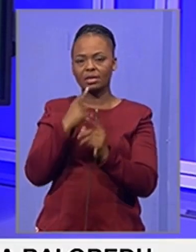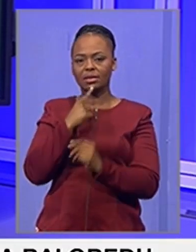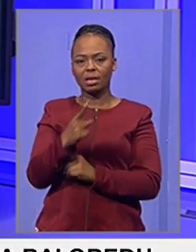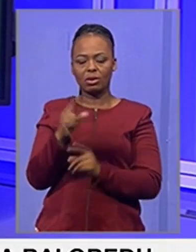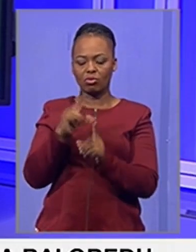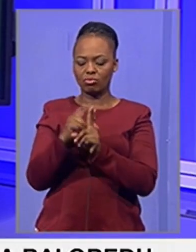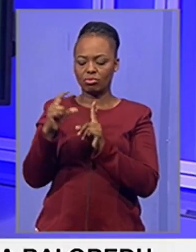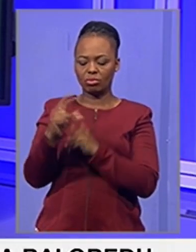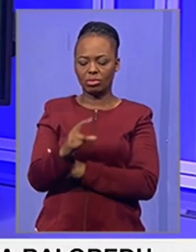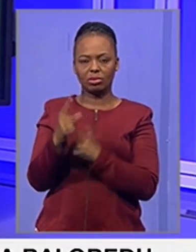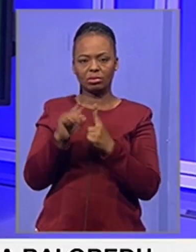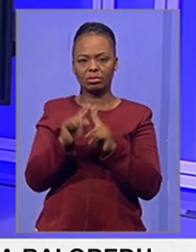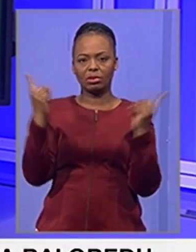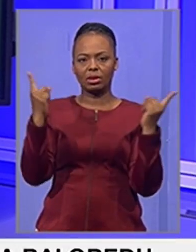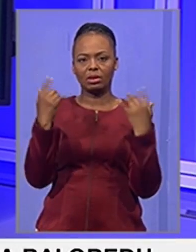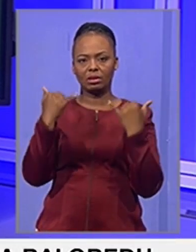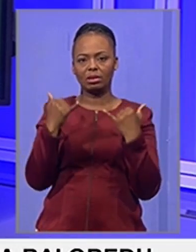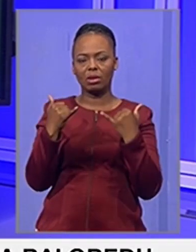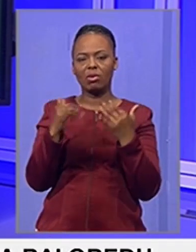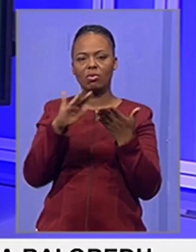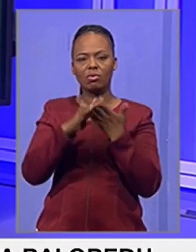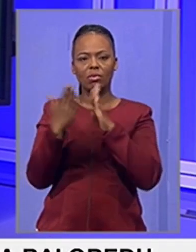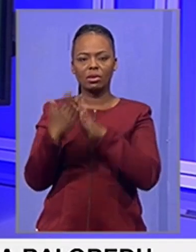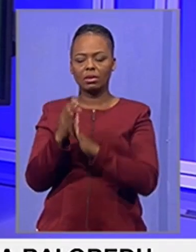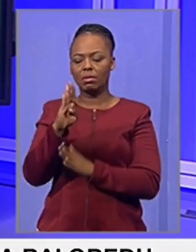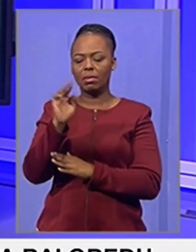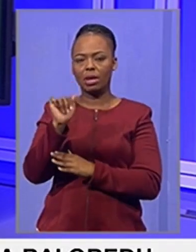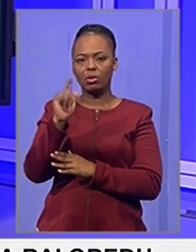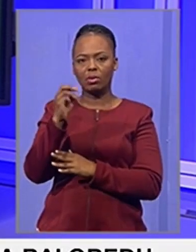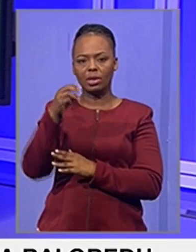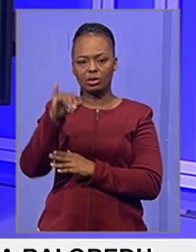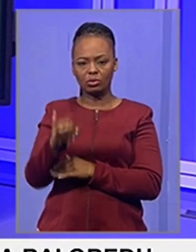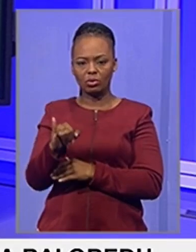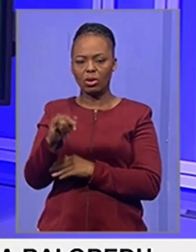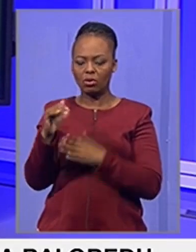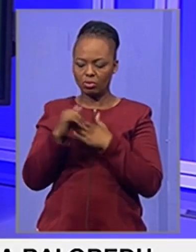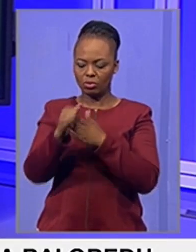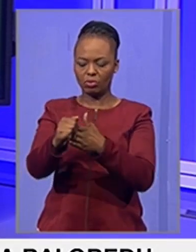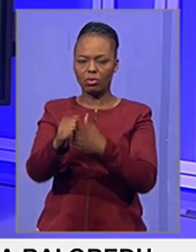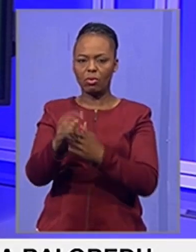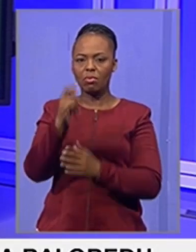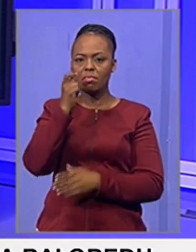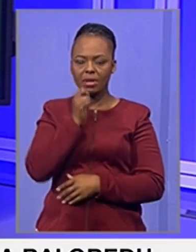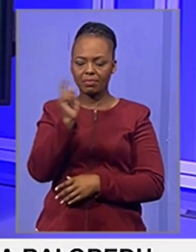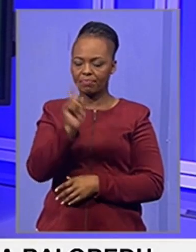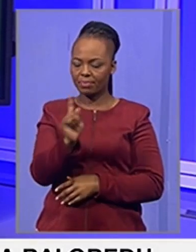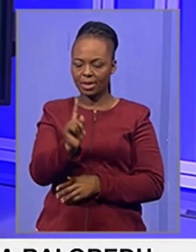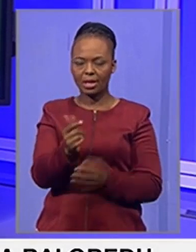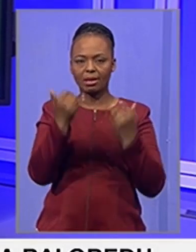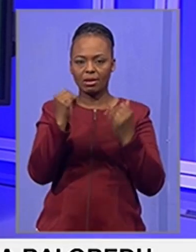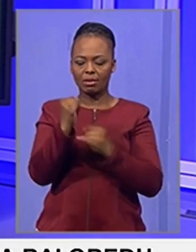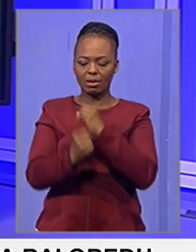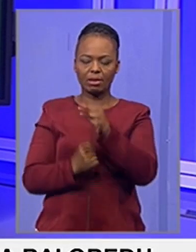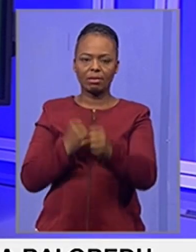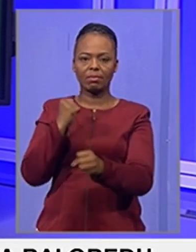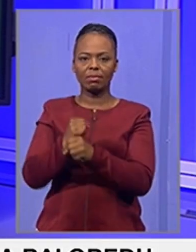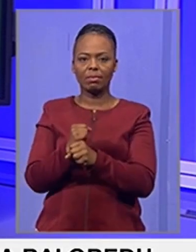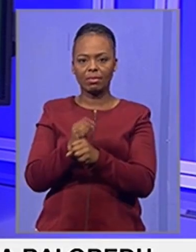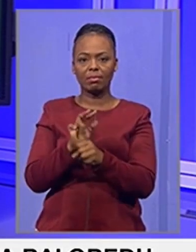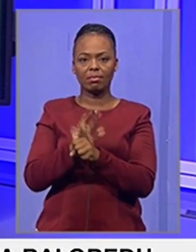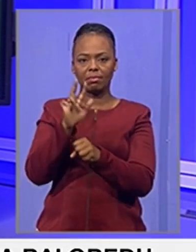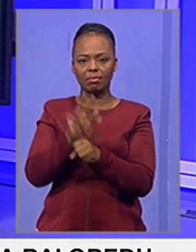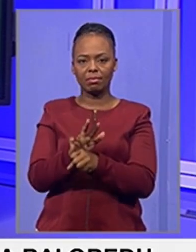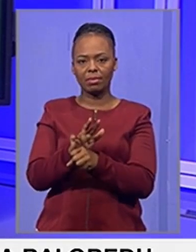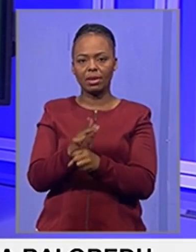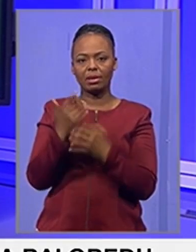go solofela gore morafe wa Balobedi o etelelwe pele ke monna. O na bua kwa moletlong wa go keteka dingwaga di le 18 tsa botsalo